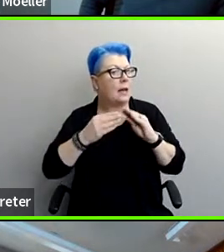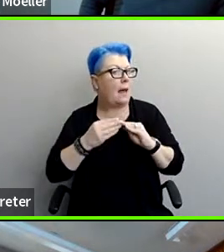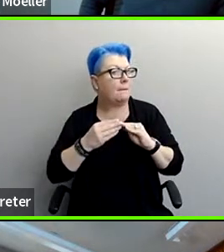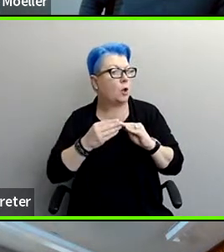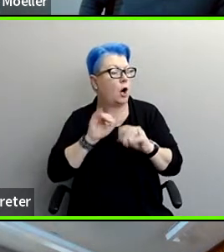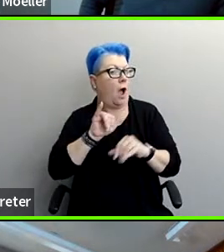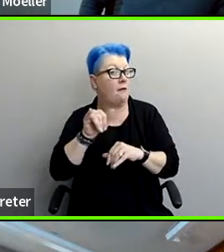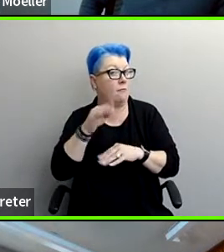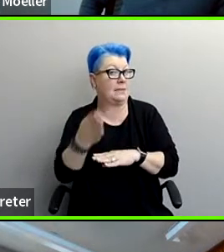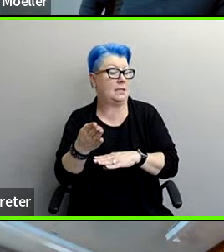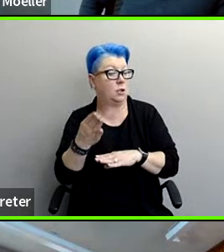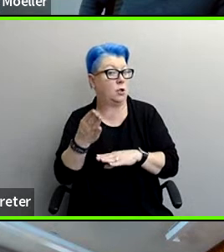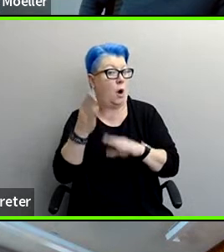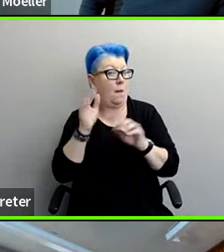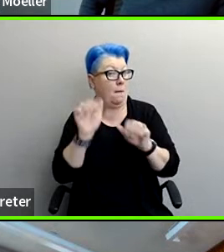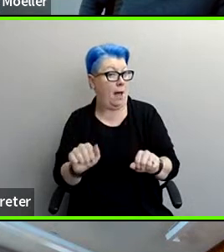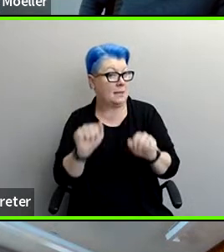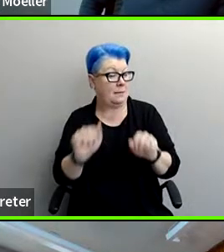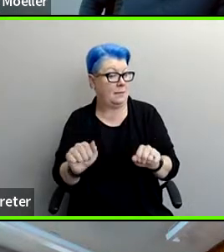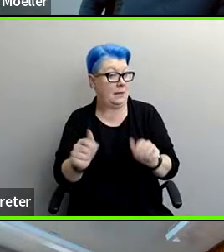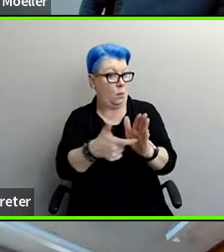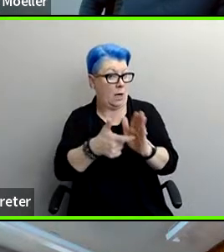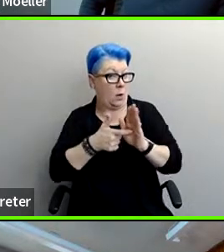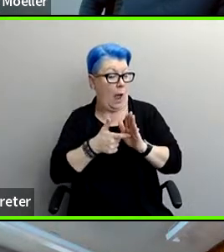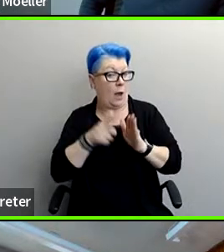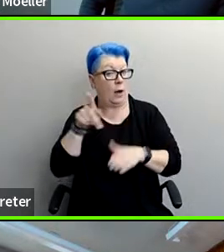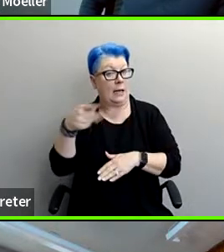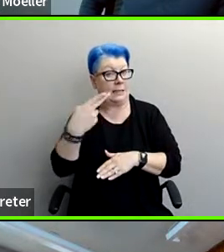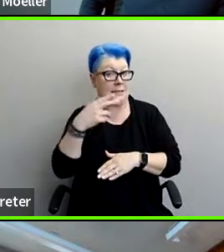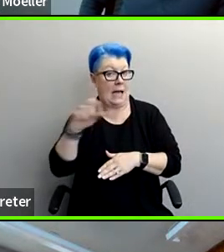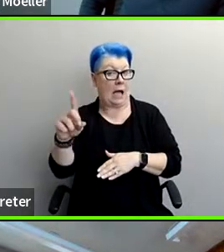that possibly are requiring doctor's degrees.